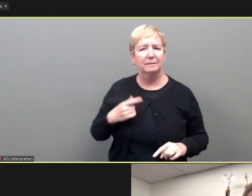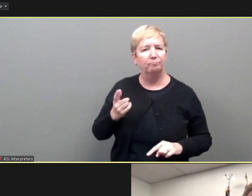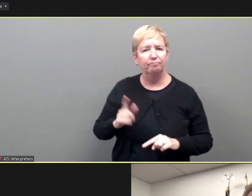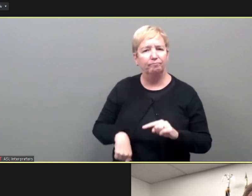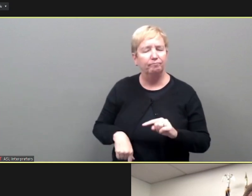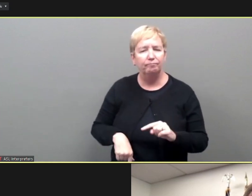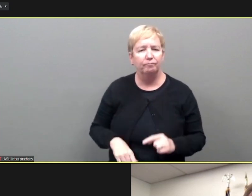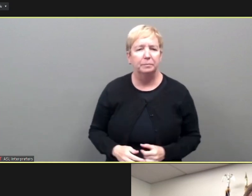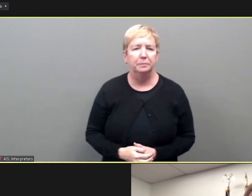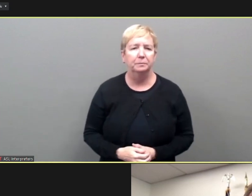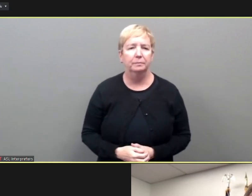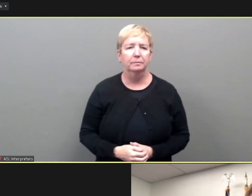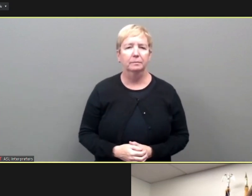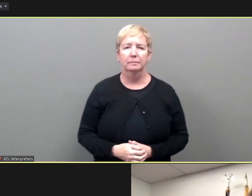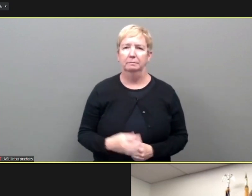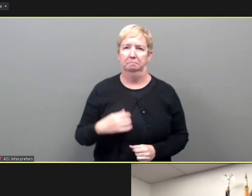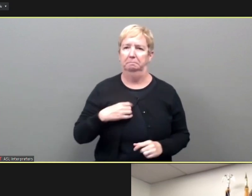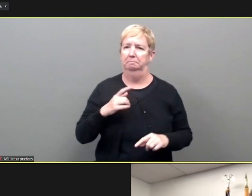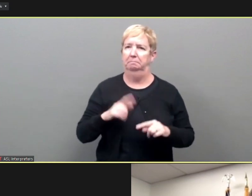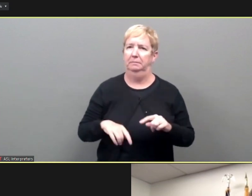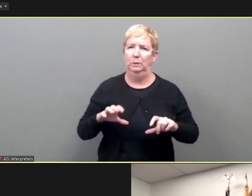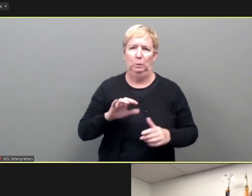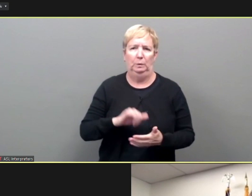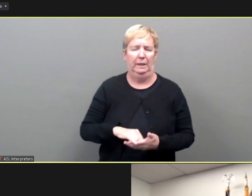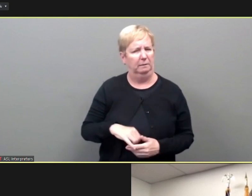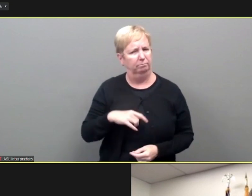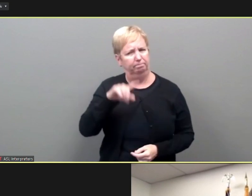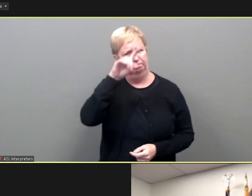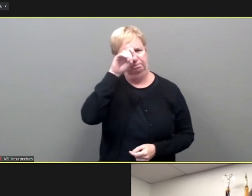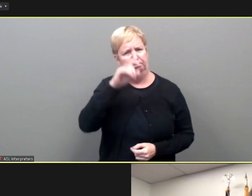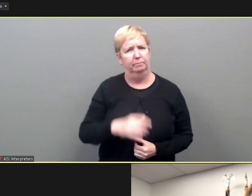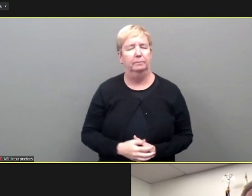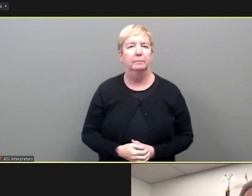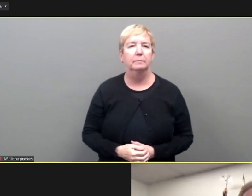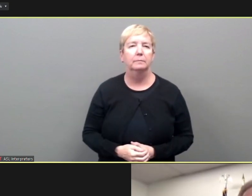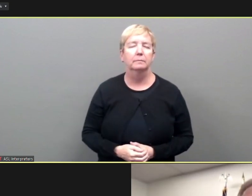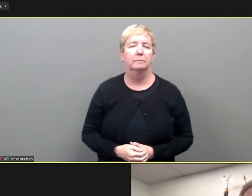with each of their names, and I'm not seeing that either.